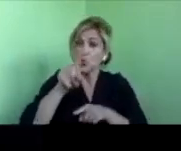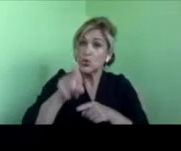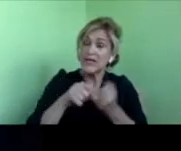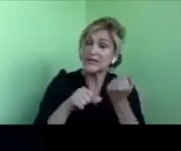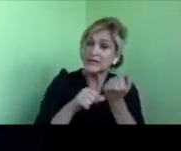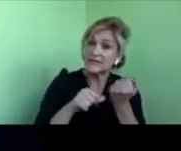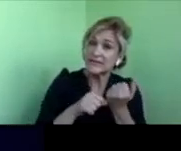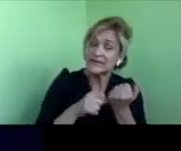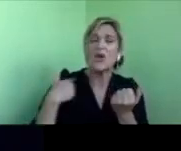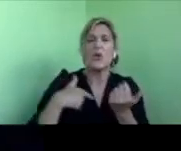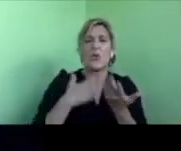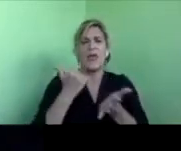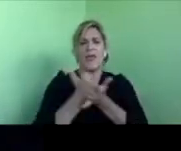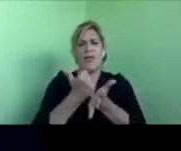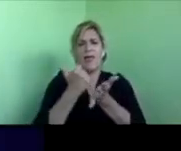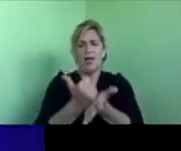Give us a sign.